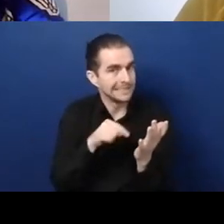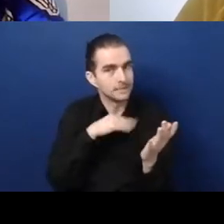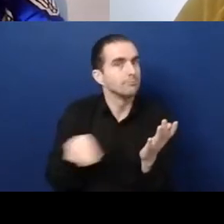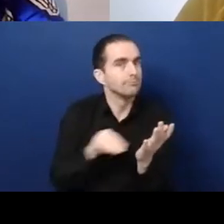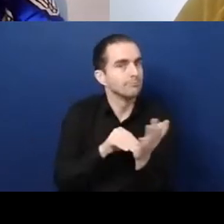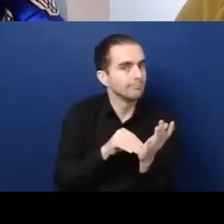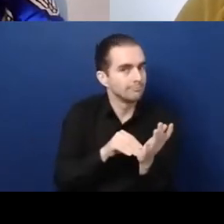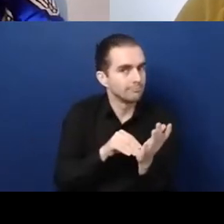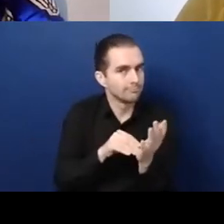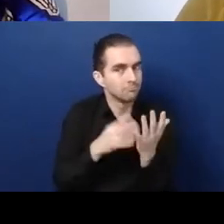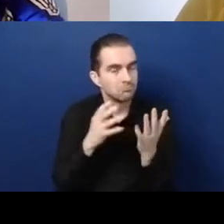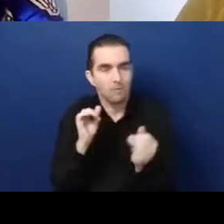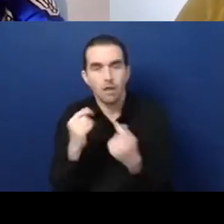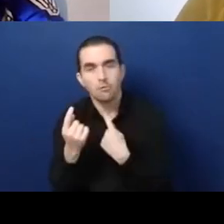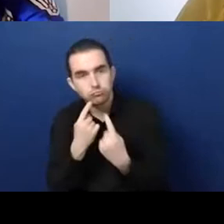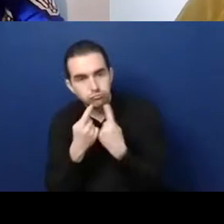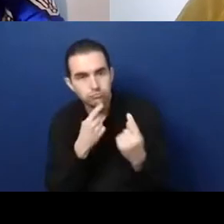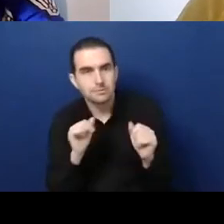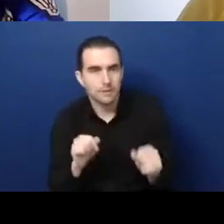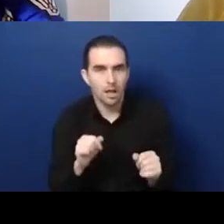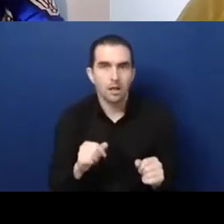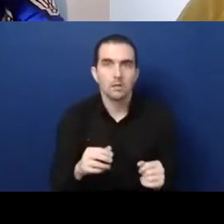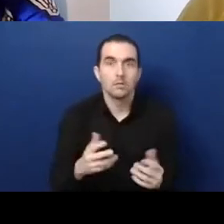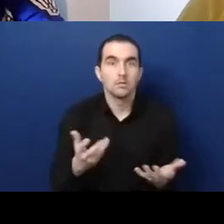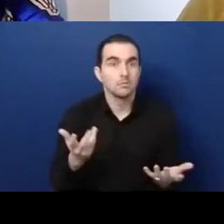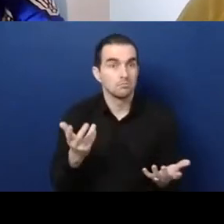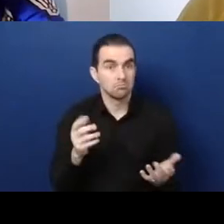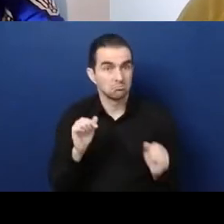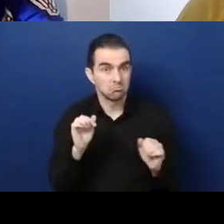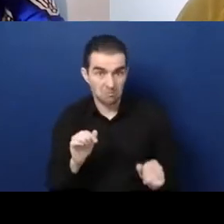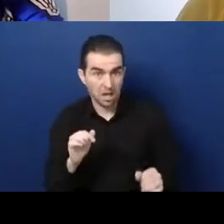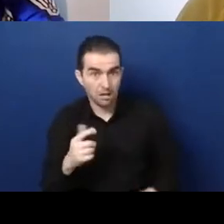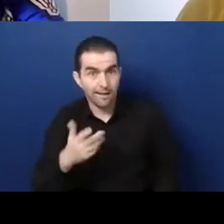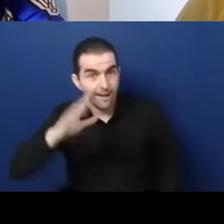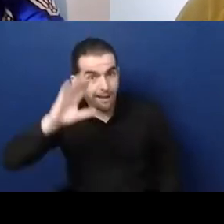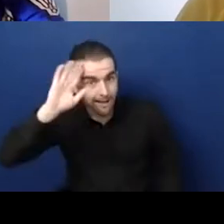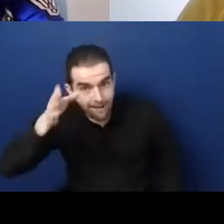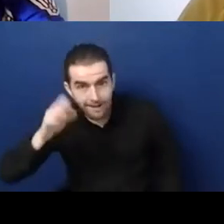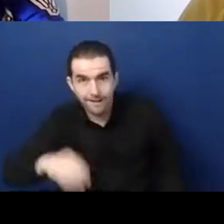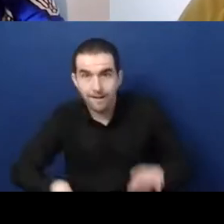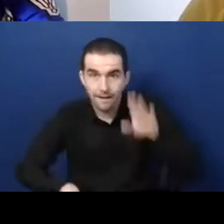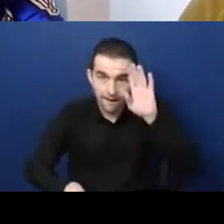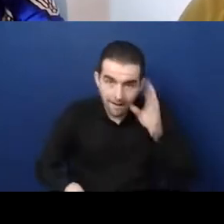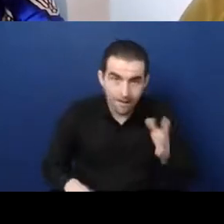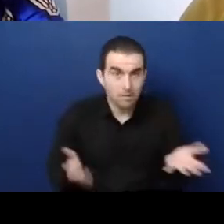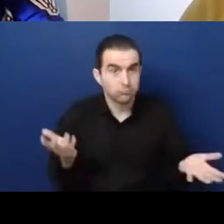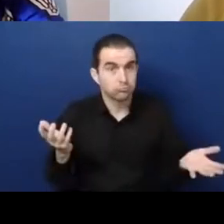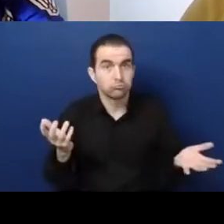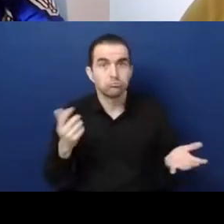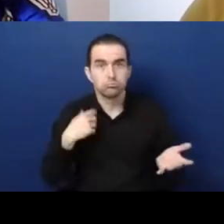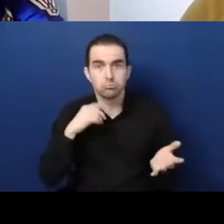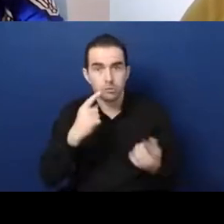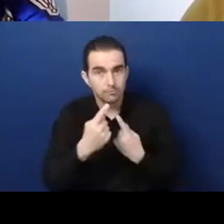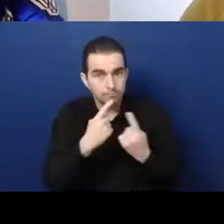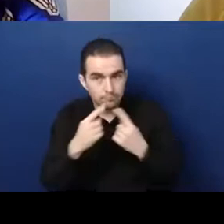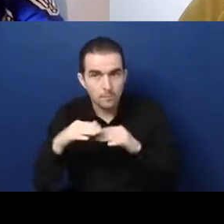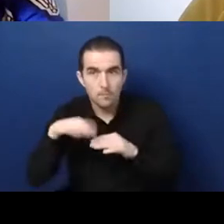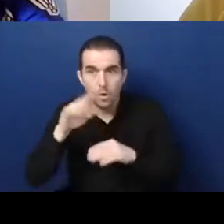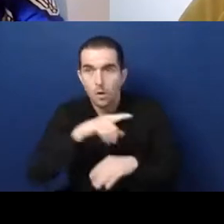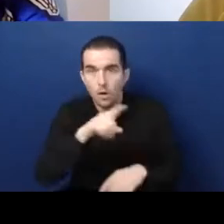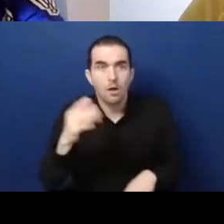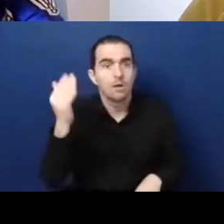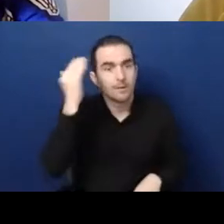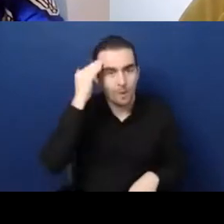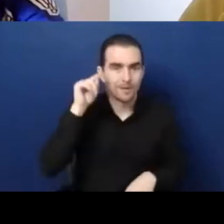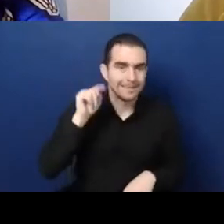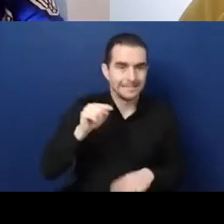about safeguarding. Once we regularly keep talking about safeguarding, and the training, if we are taking 2-hour session, it